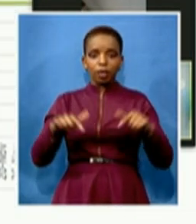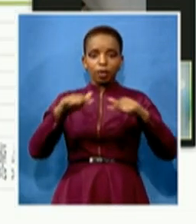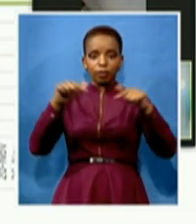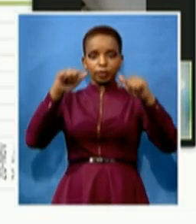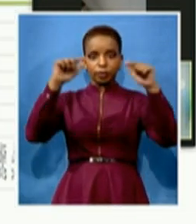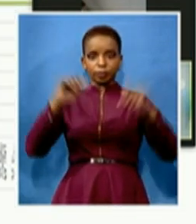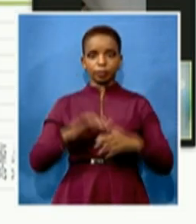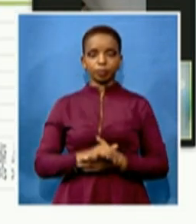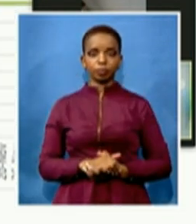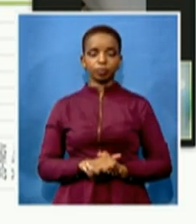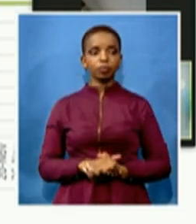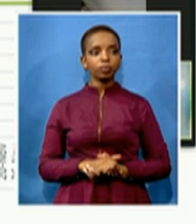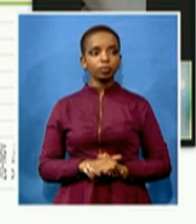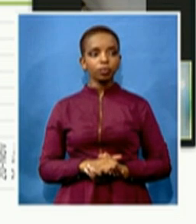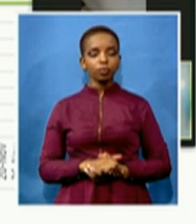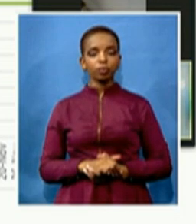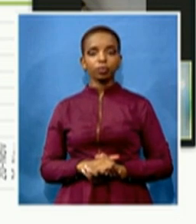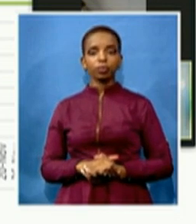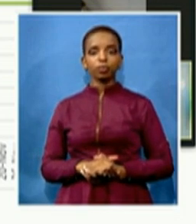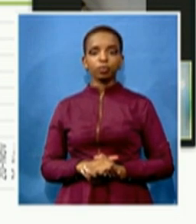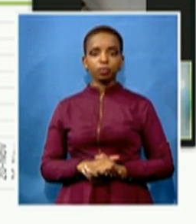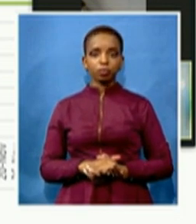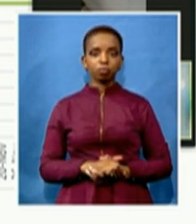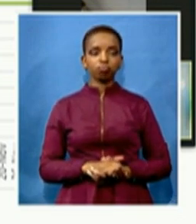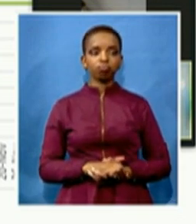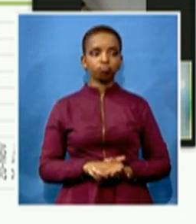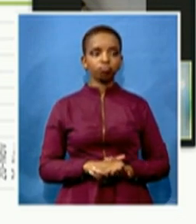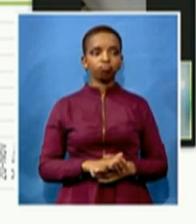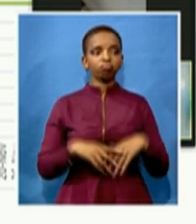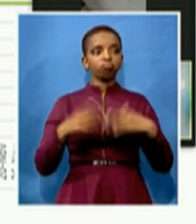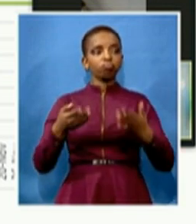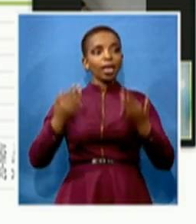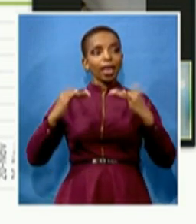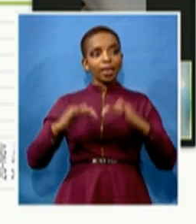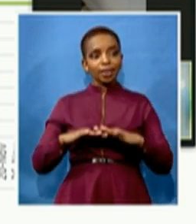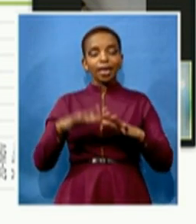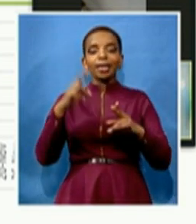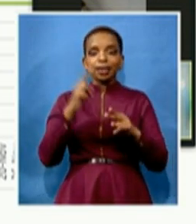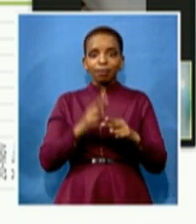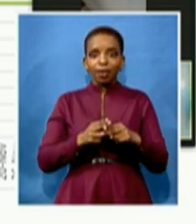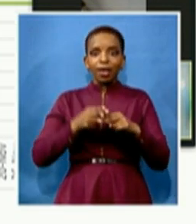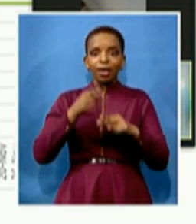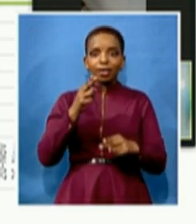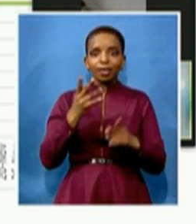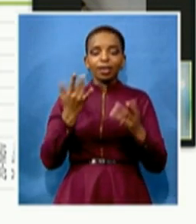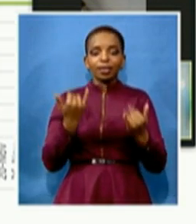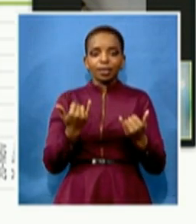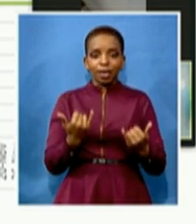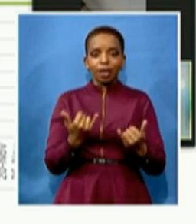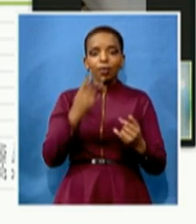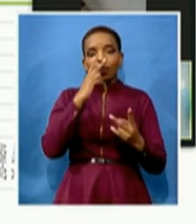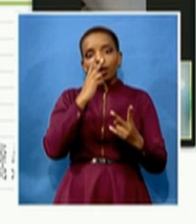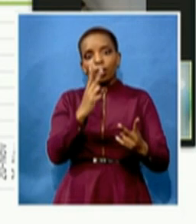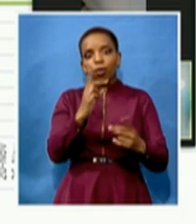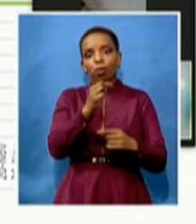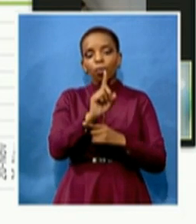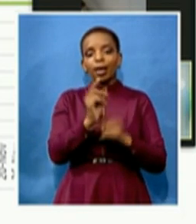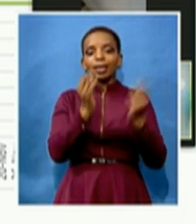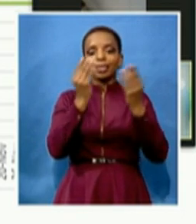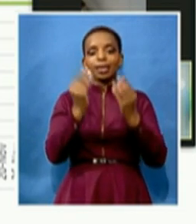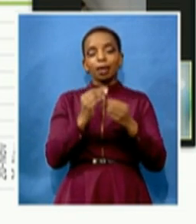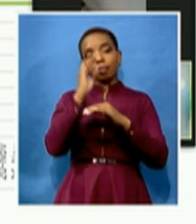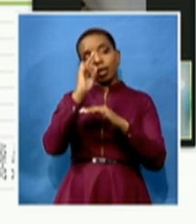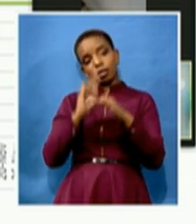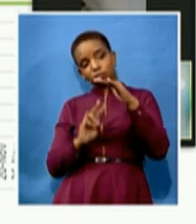And then finally, looking at the projected number of deaths, based on the current set